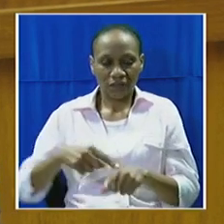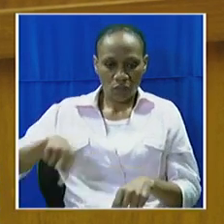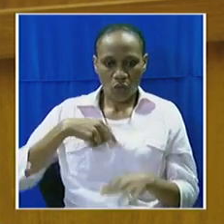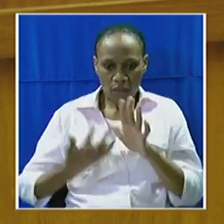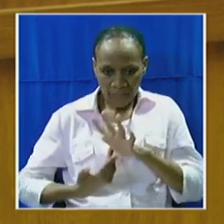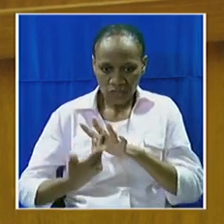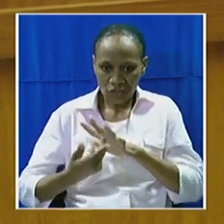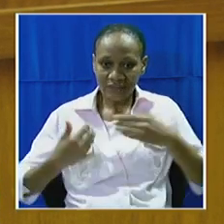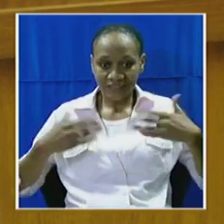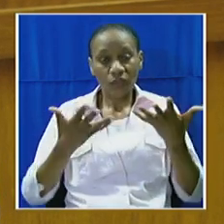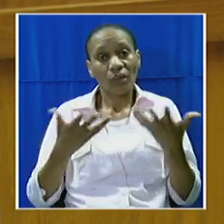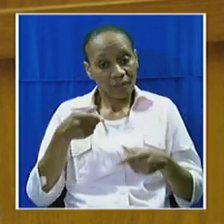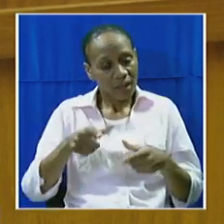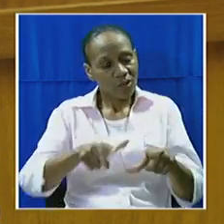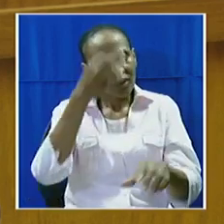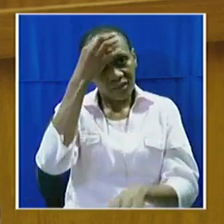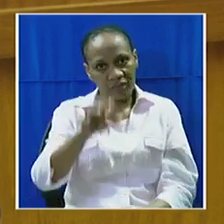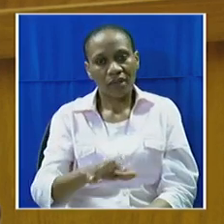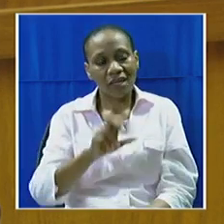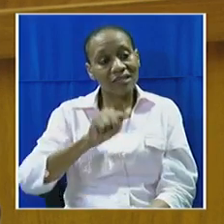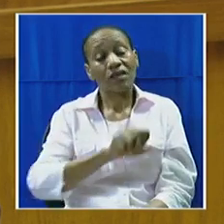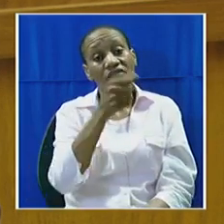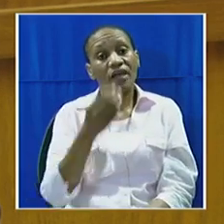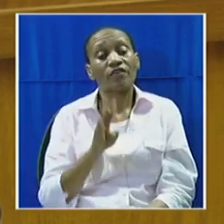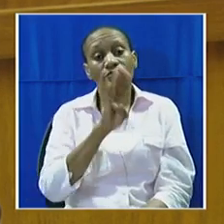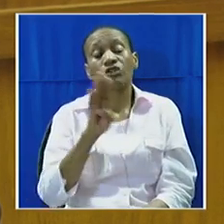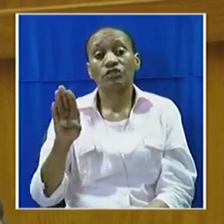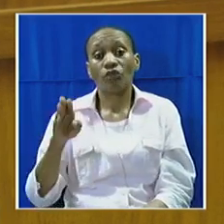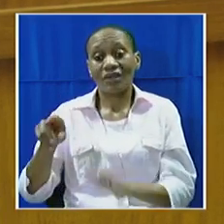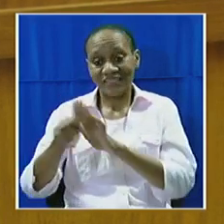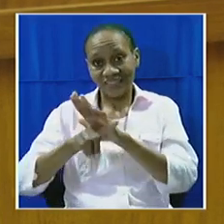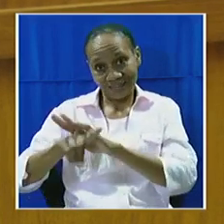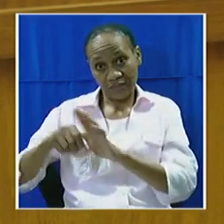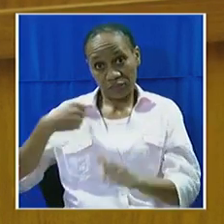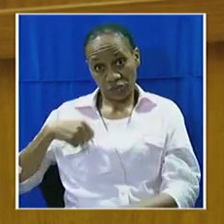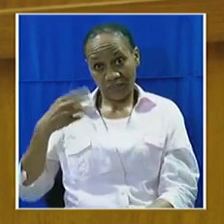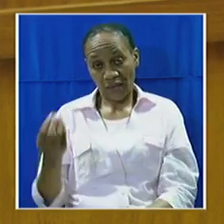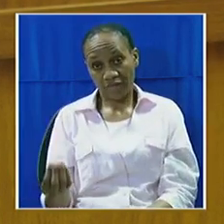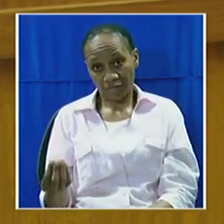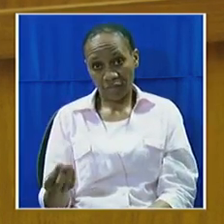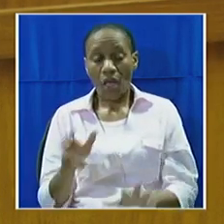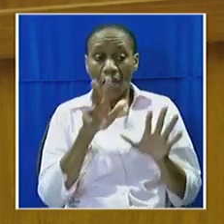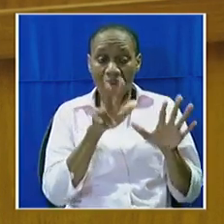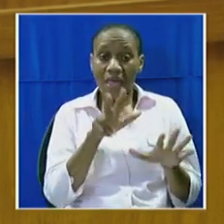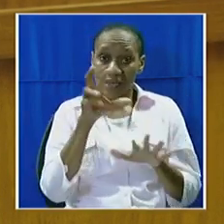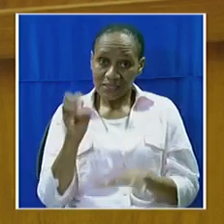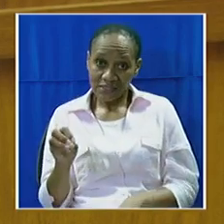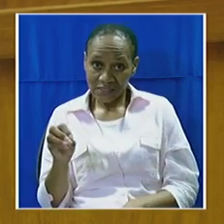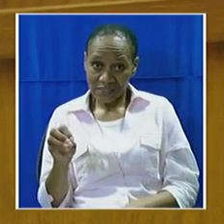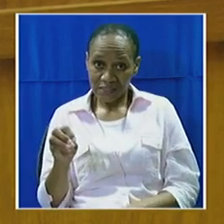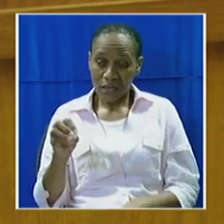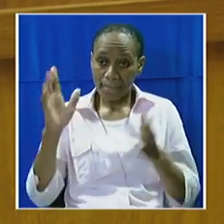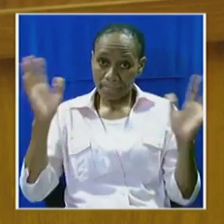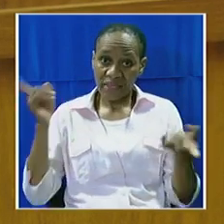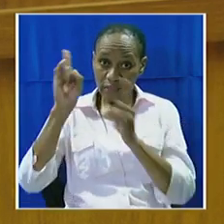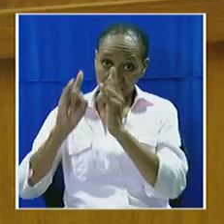spirit. South Africa's 44 district municipalities and 8 metropolitans must not